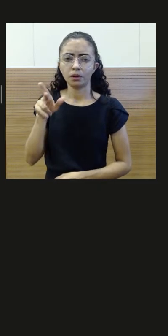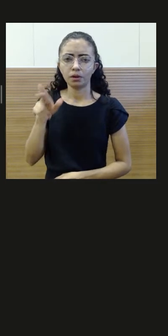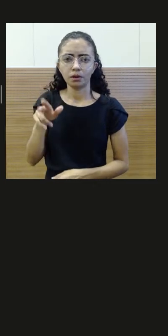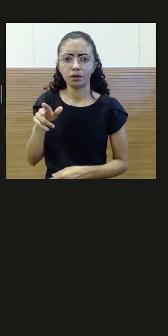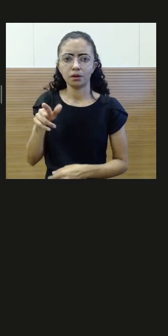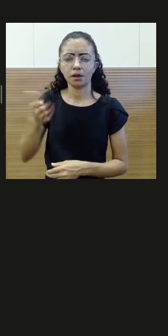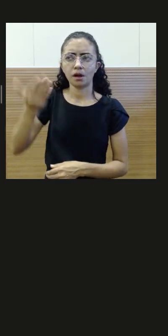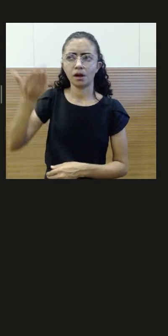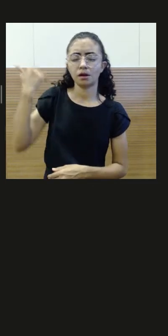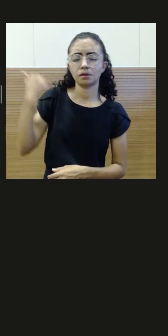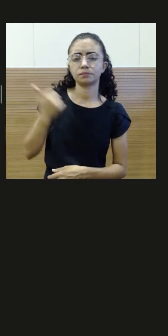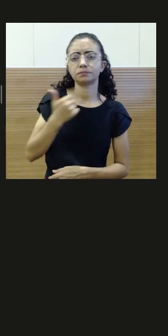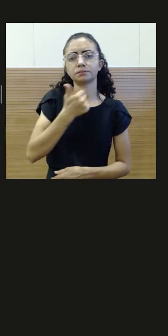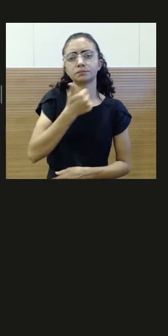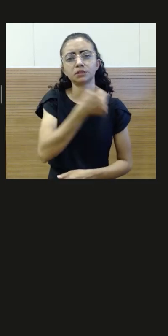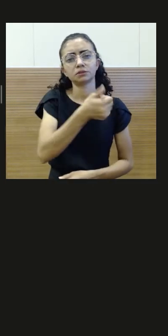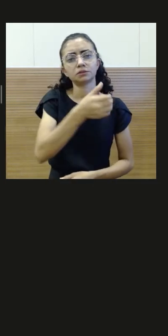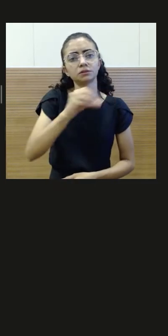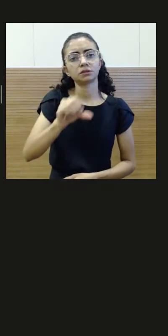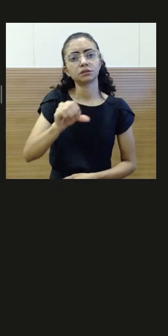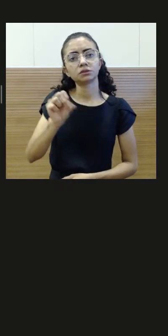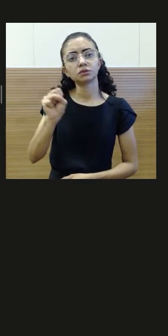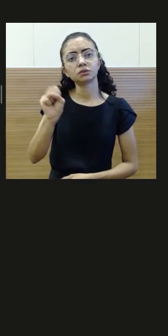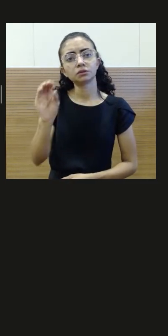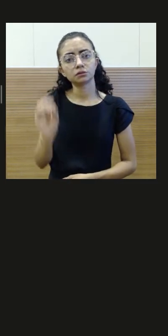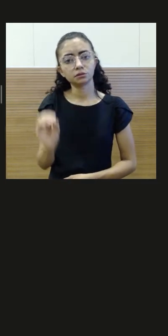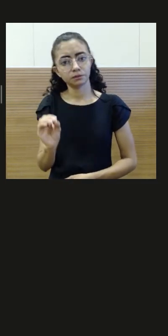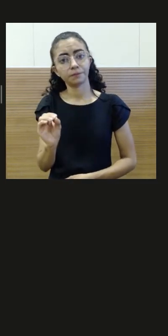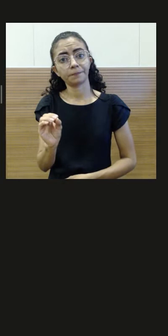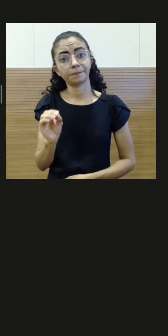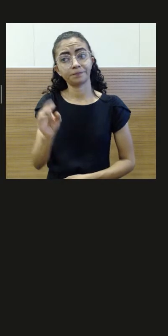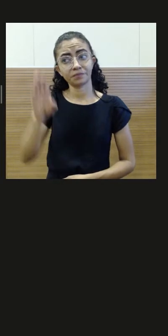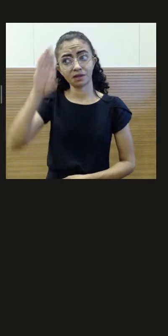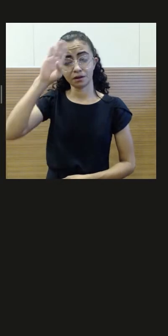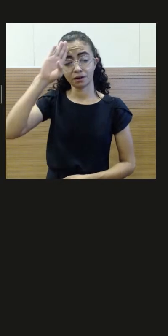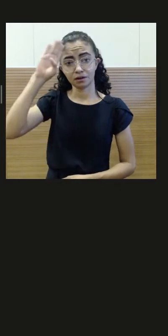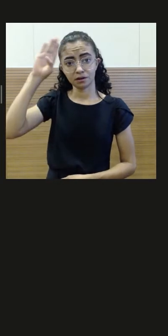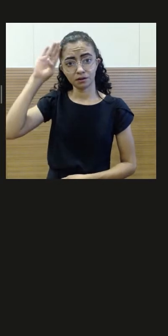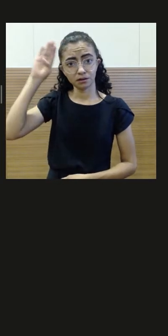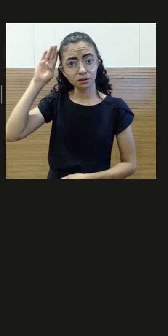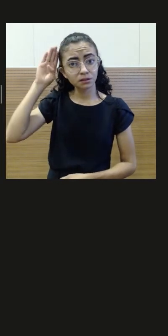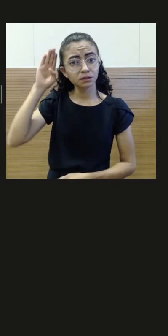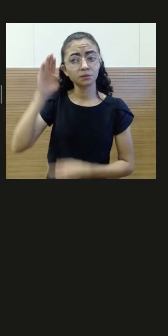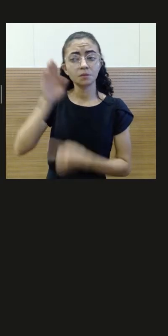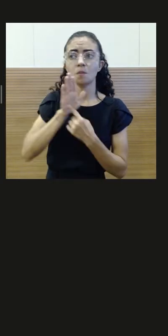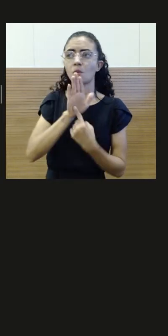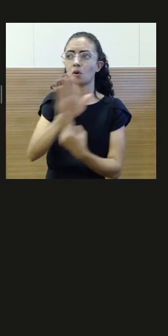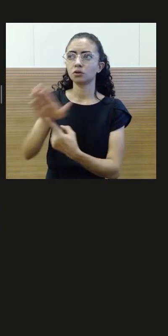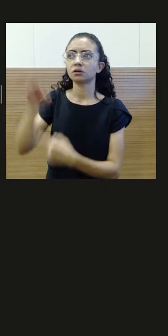Scholars commonly point out failures of the guide or have a broader view.